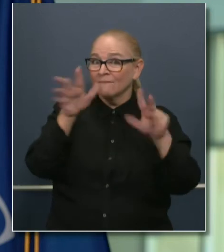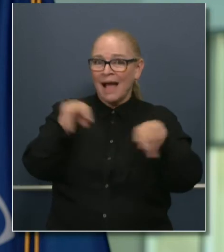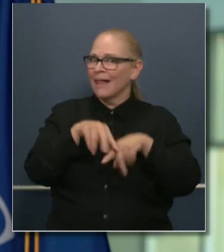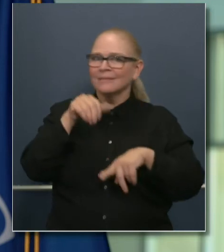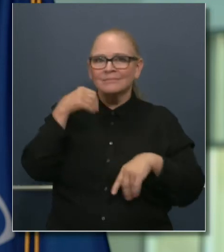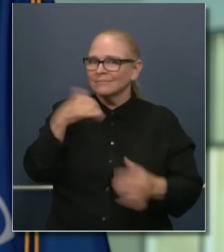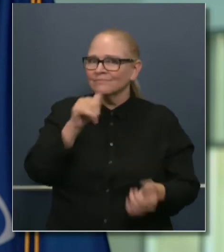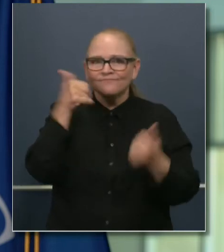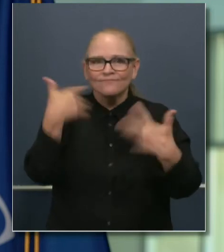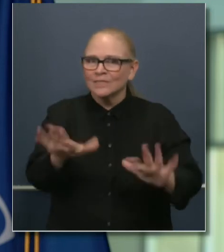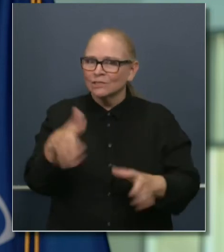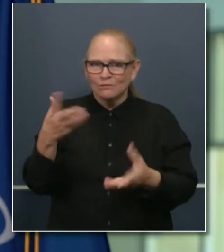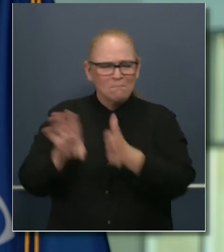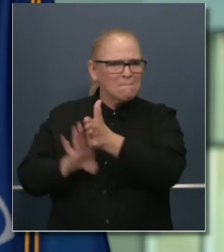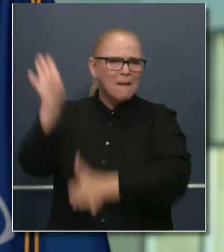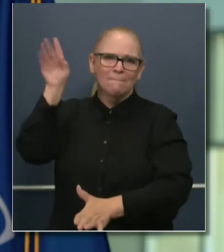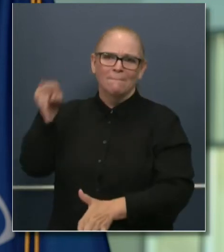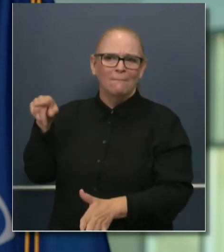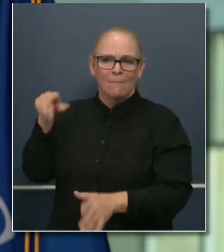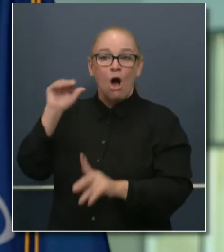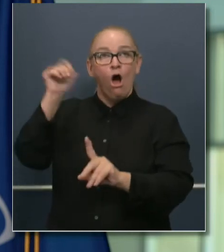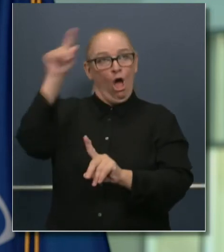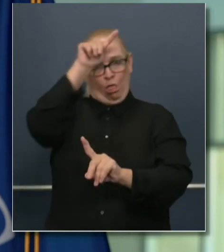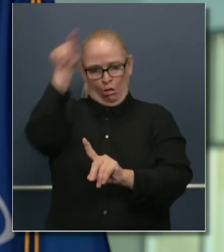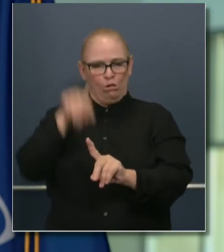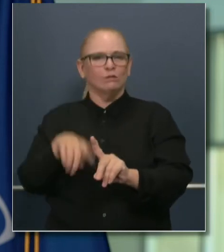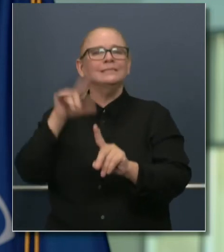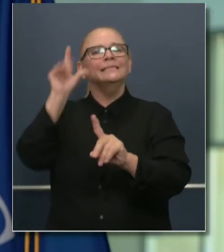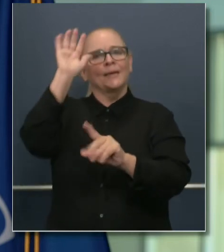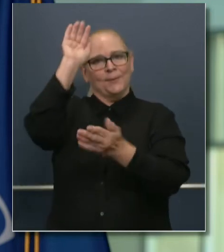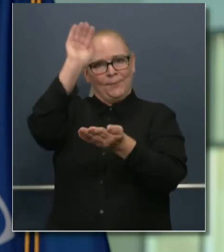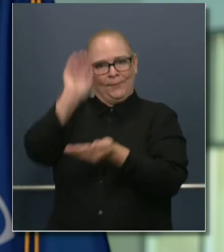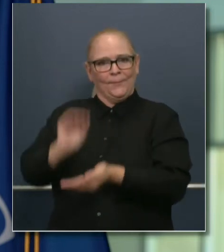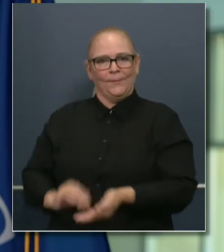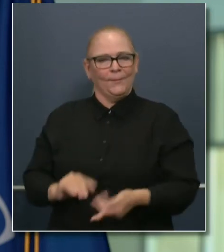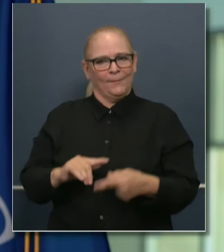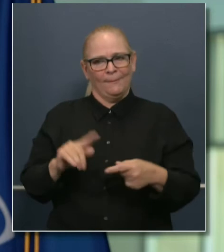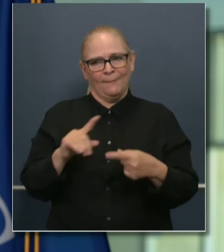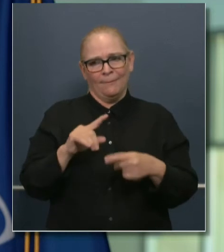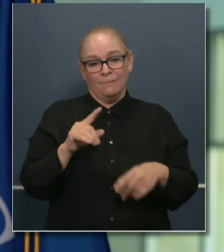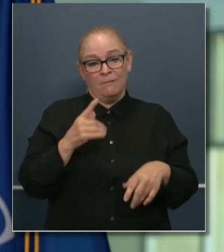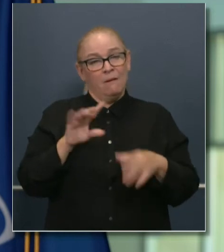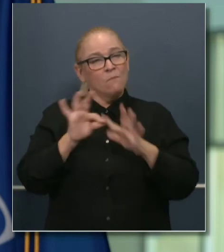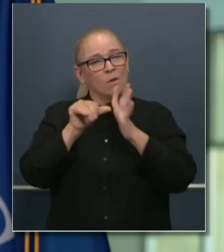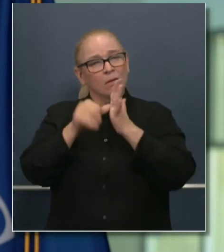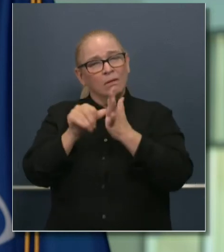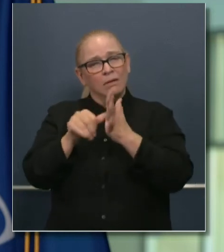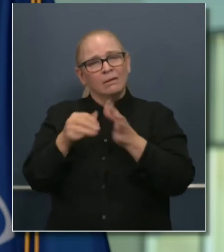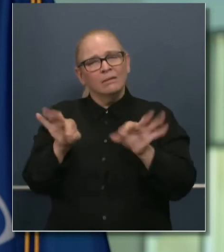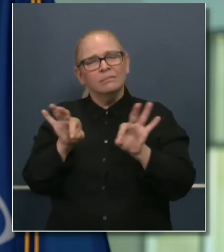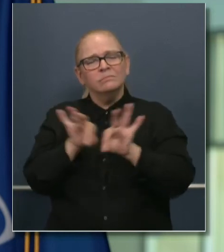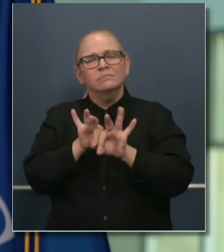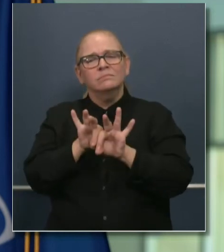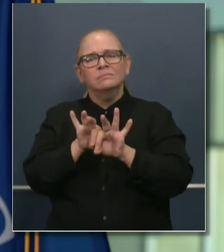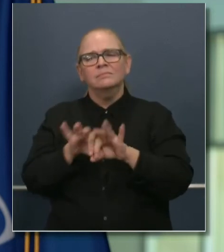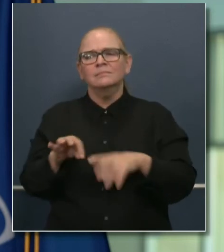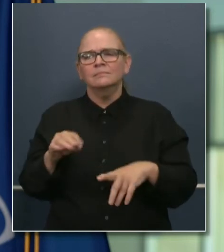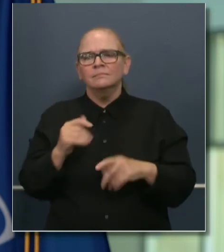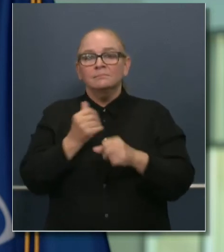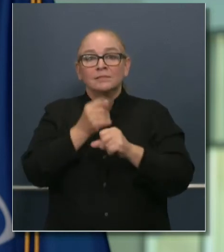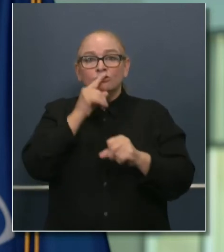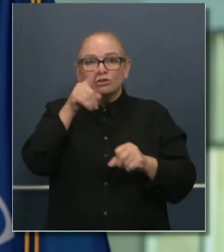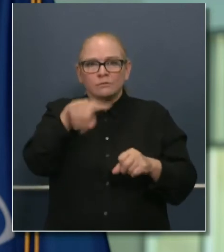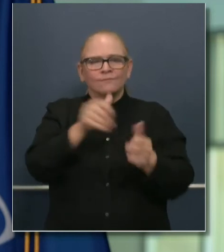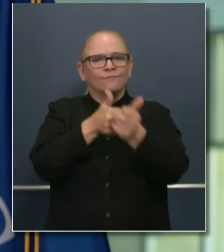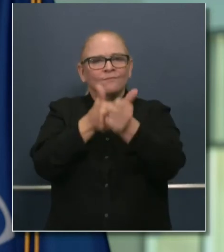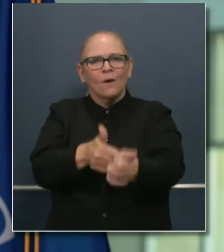and hospitalizations is encouraging. At the same time, we can quickly find ourselves back to